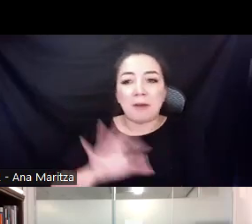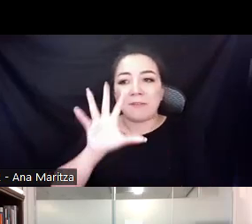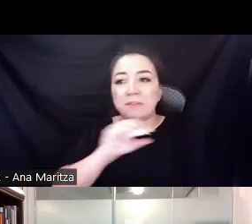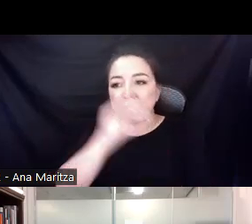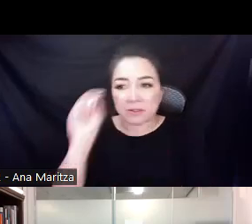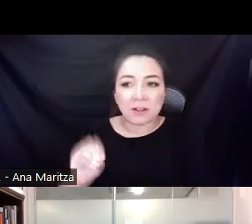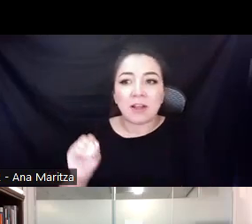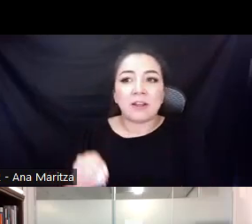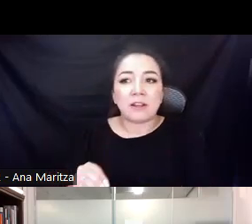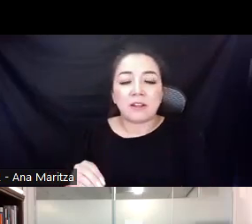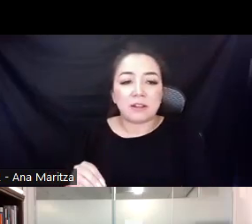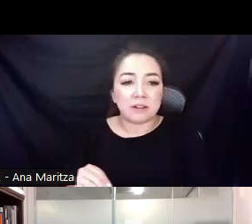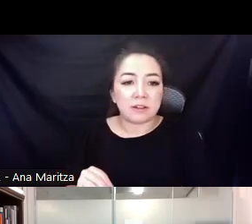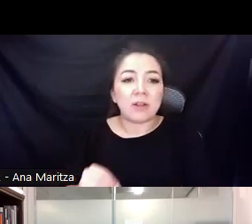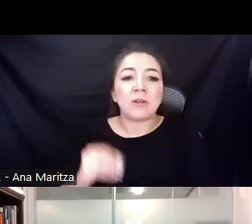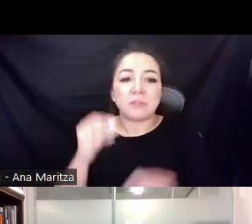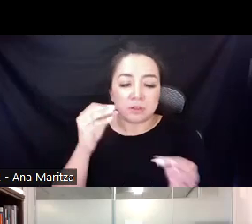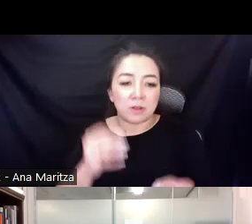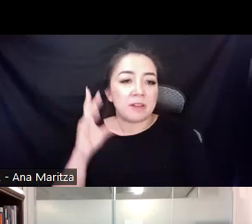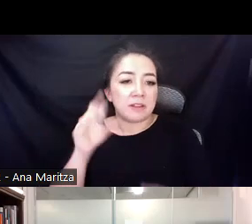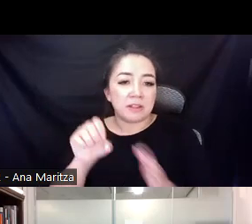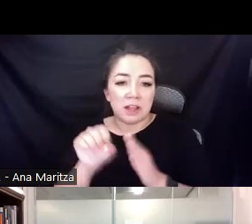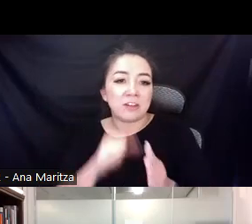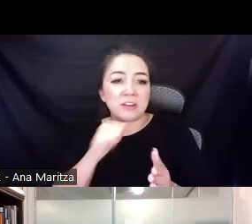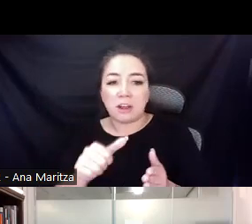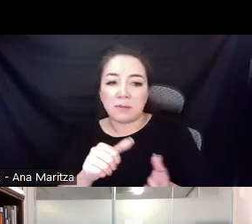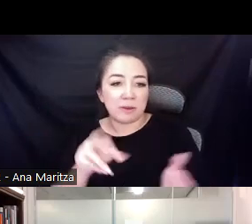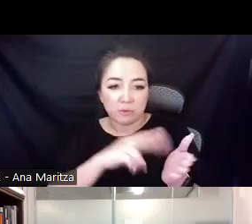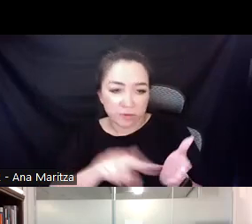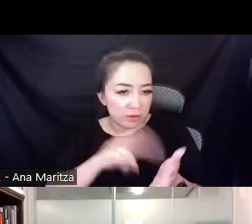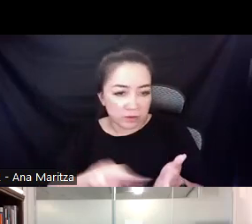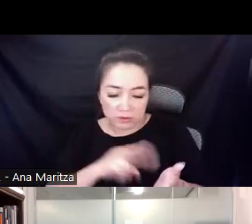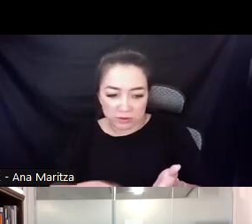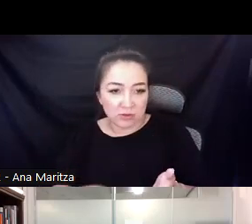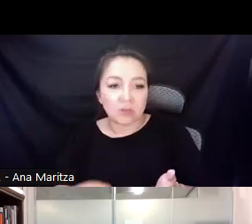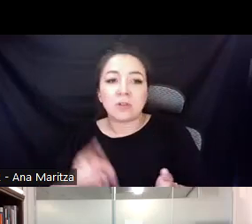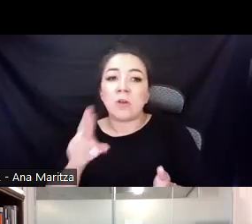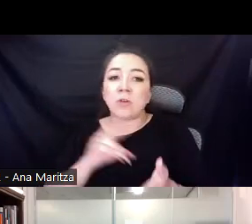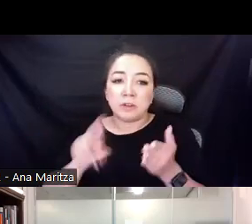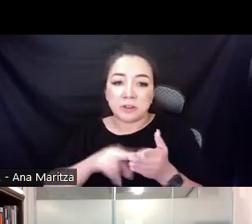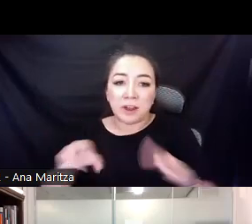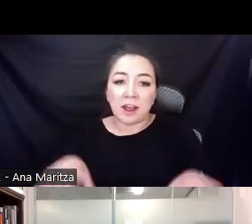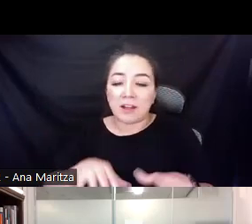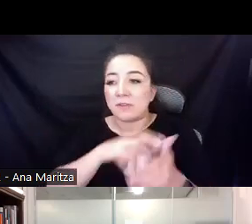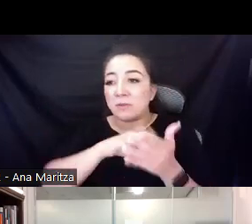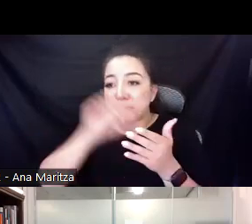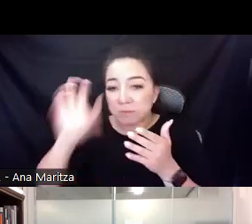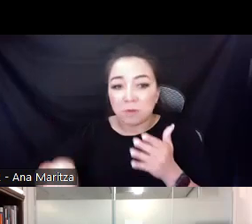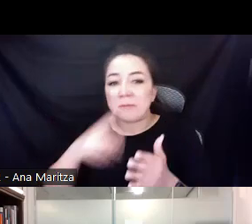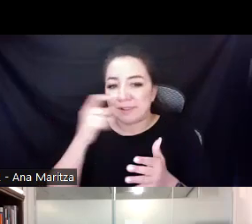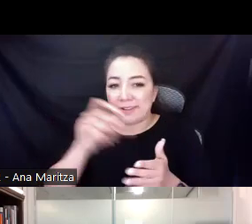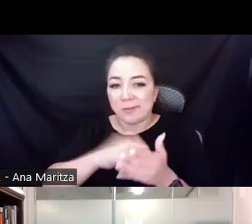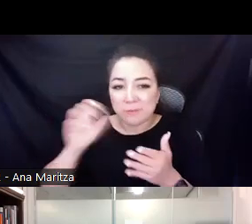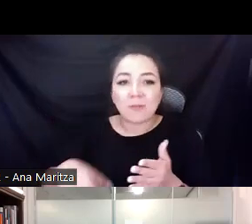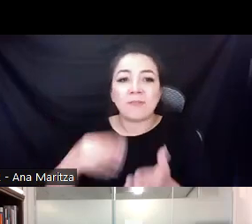we were and it was determined that the state should not be doing research. And so research activities were removed, and because they were removed, funding